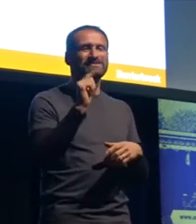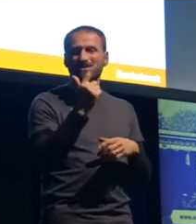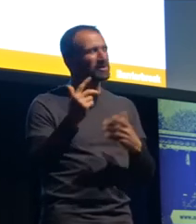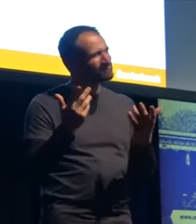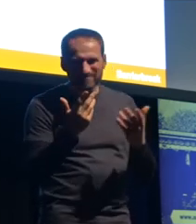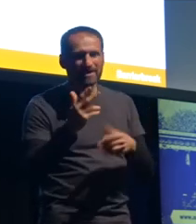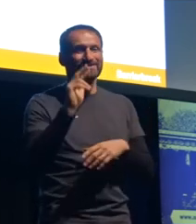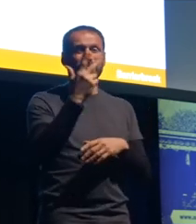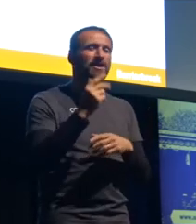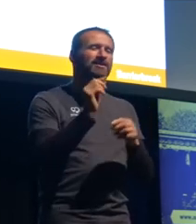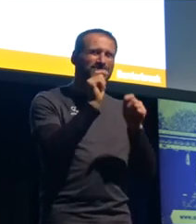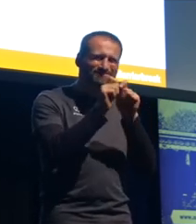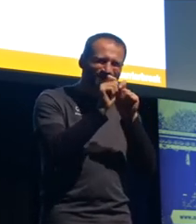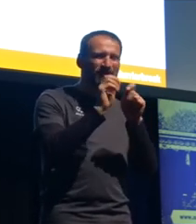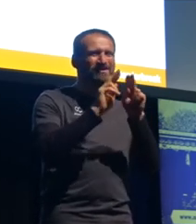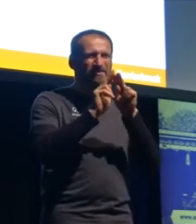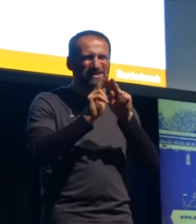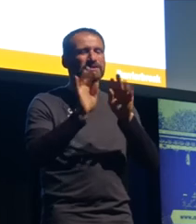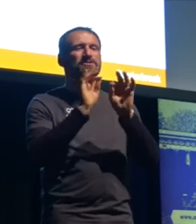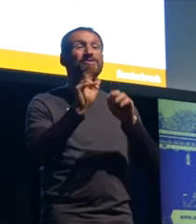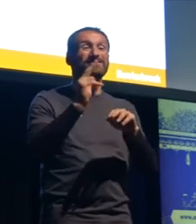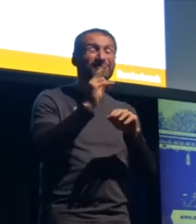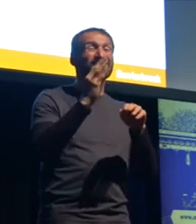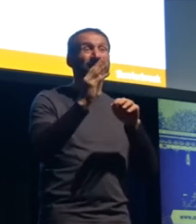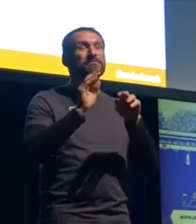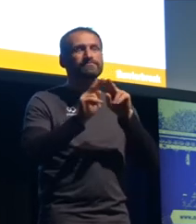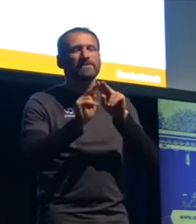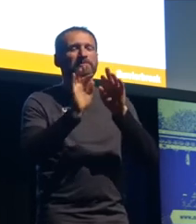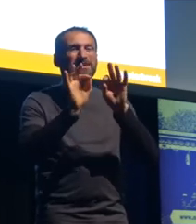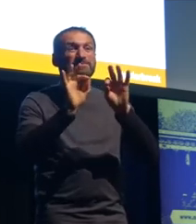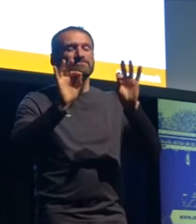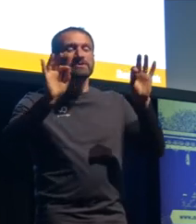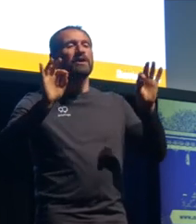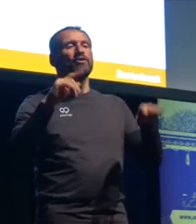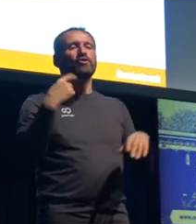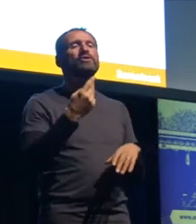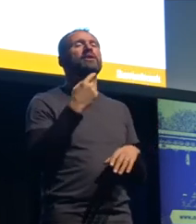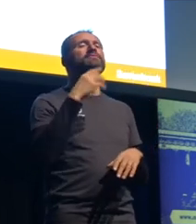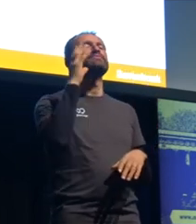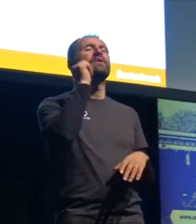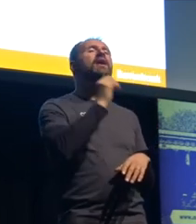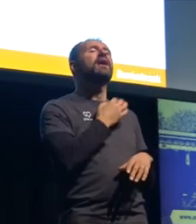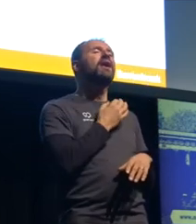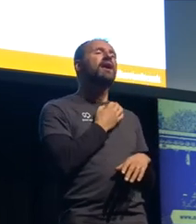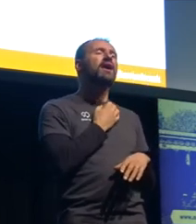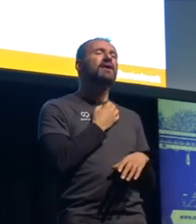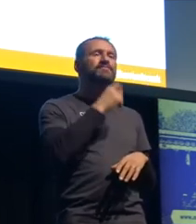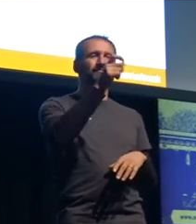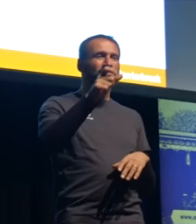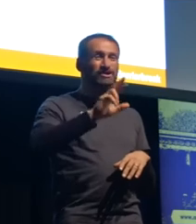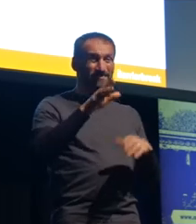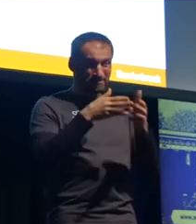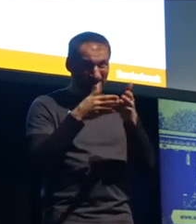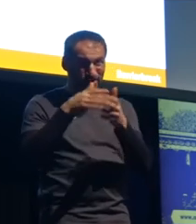fourth time they'll adjust a little bit more. And then they'll realize that, okay, it's not like people with disabilities are like constantly